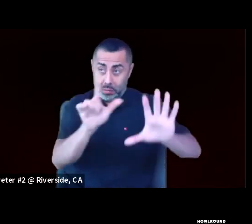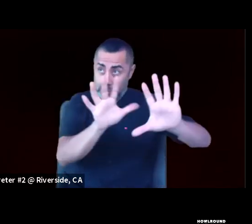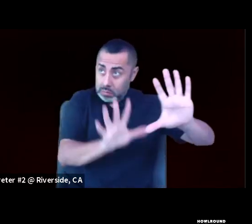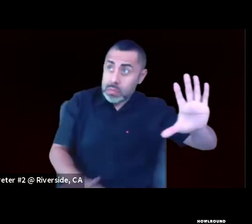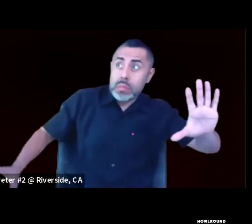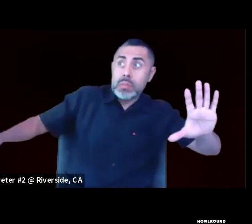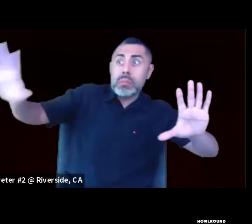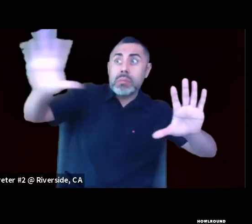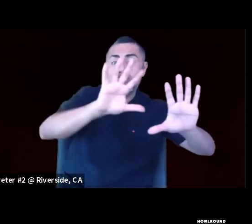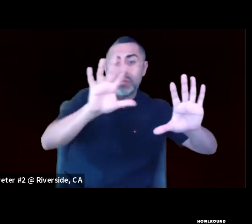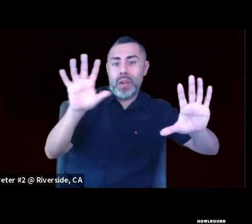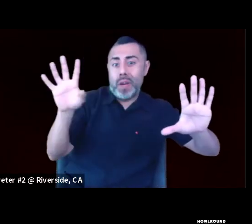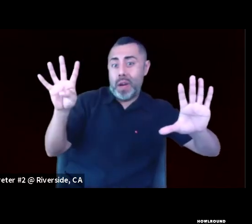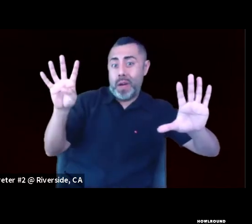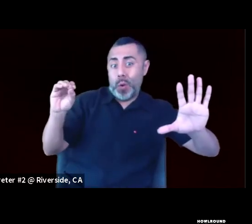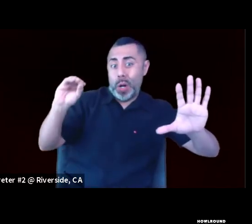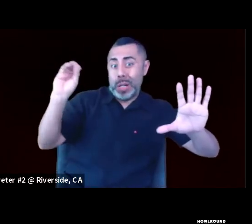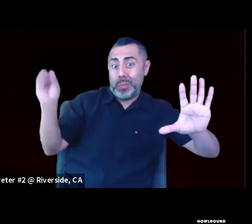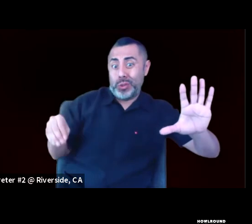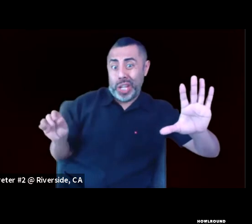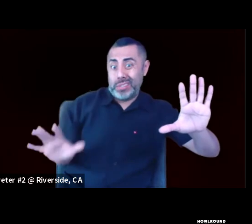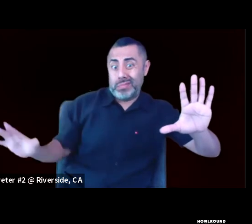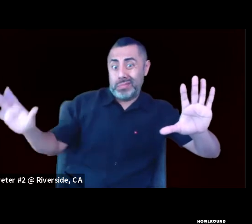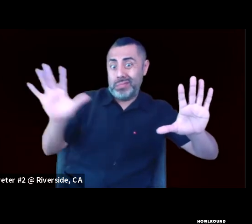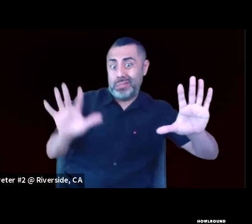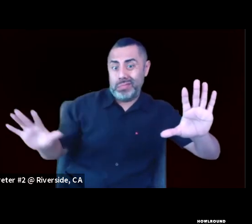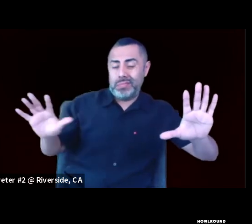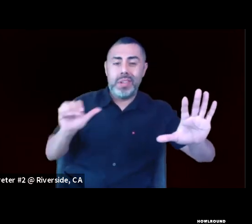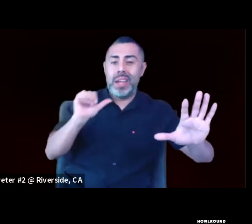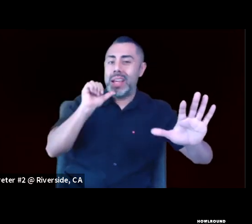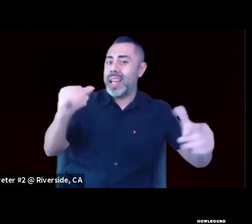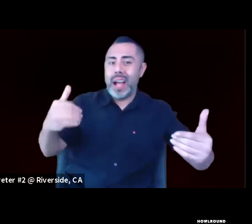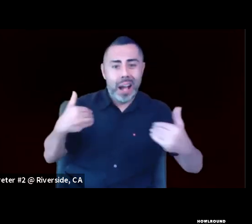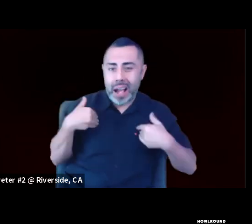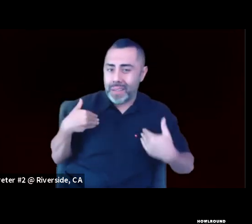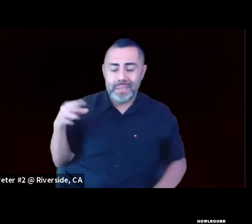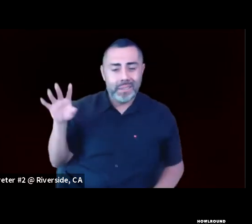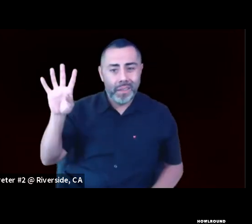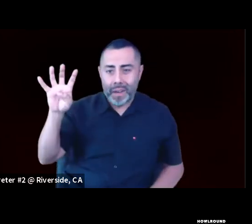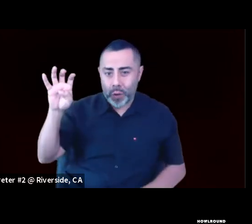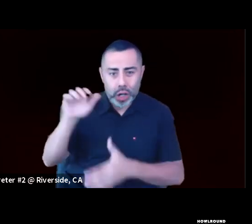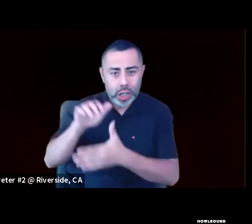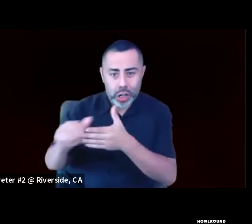have $400 in the bank to cover an emergency.